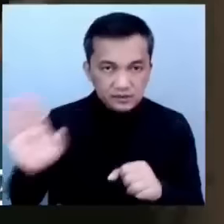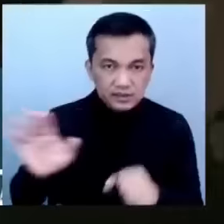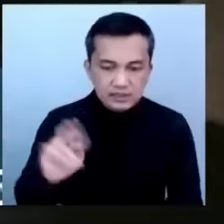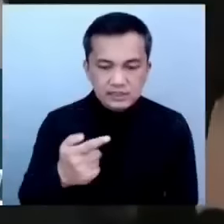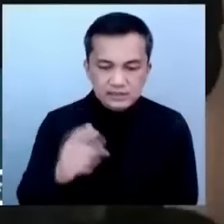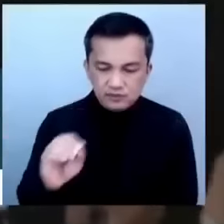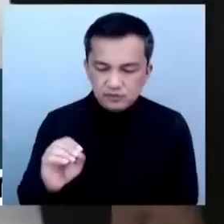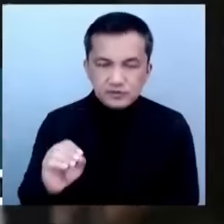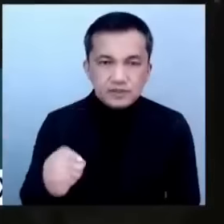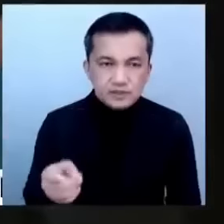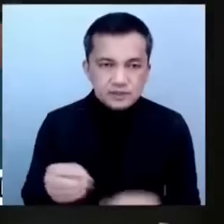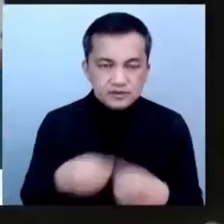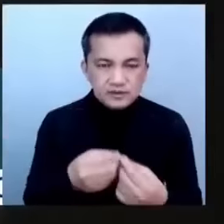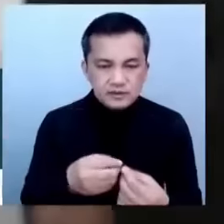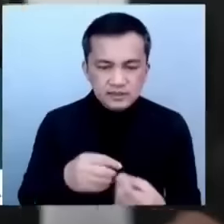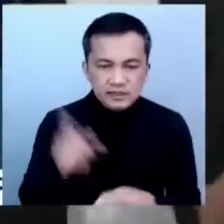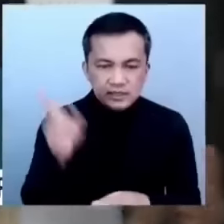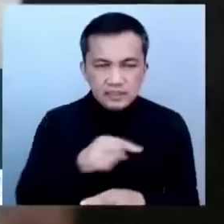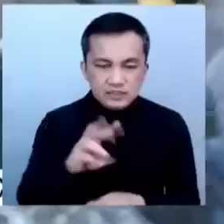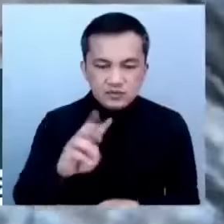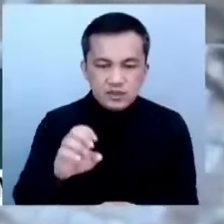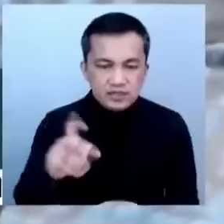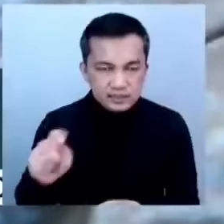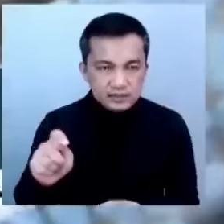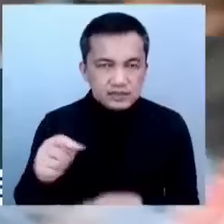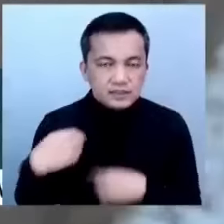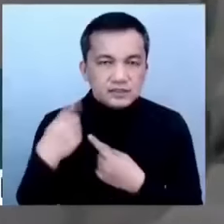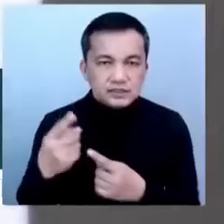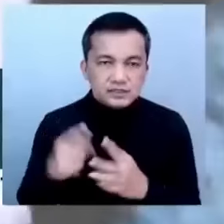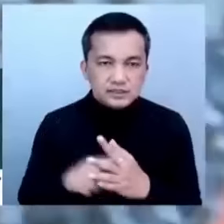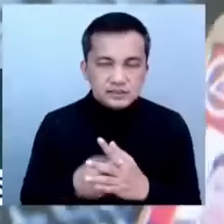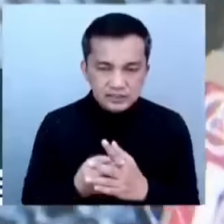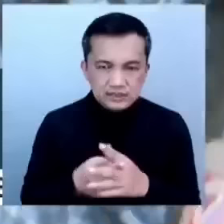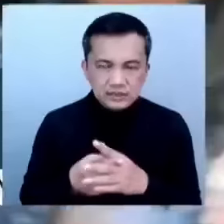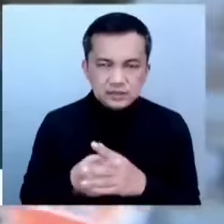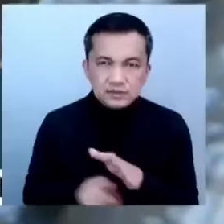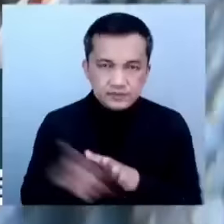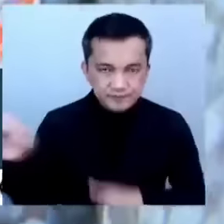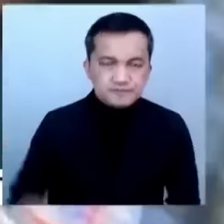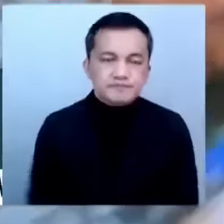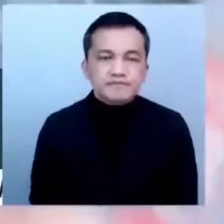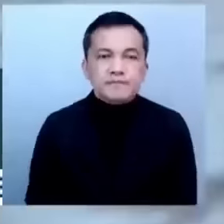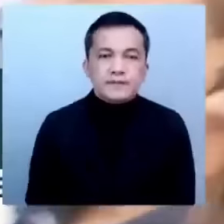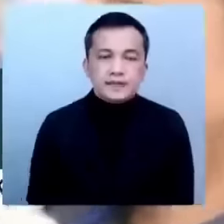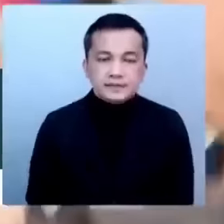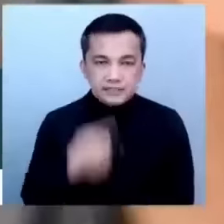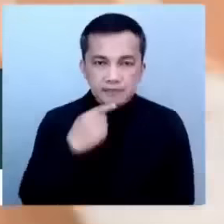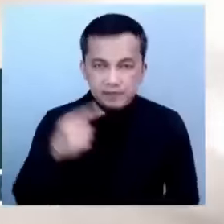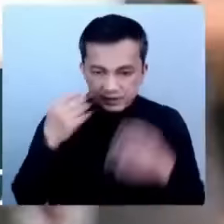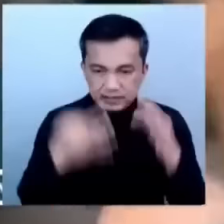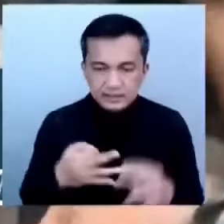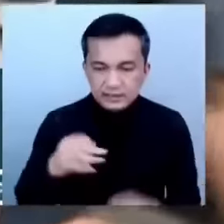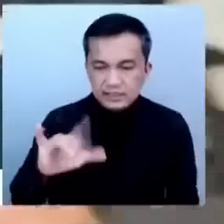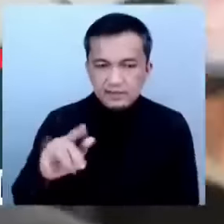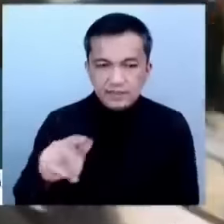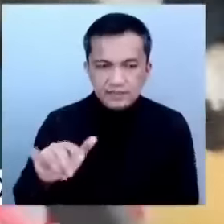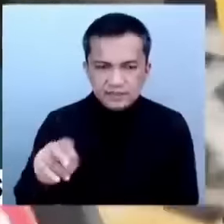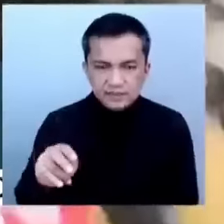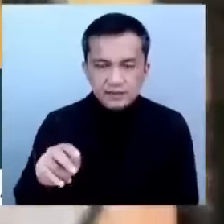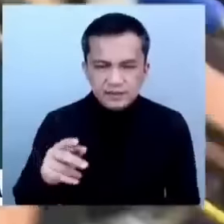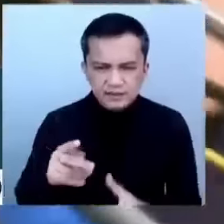were issued an alias warrant of arrest since they continue to remain at large. According to the decision, Labayan primarily